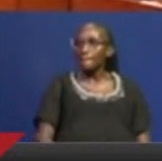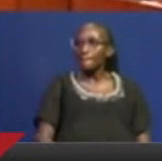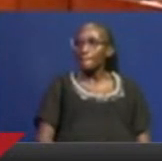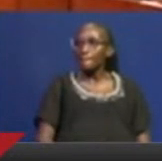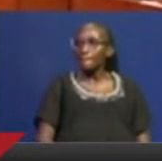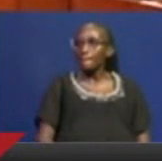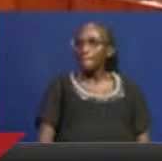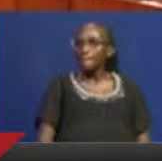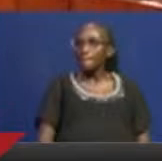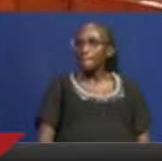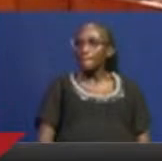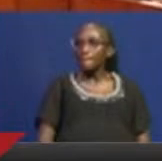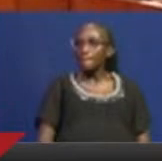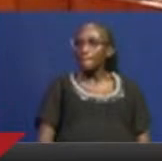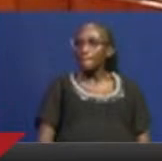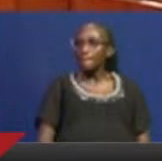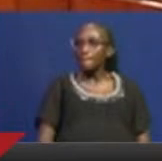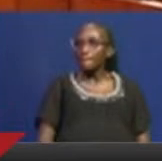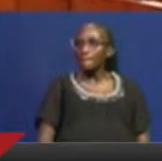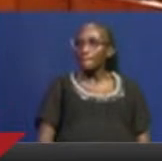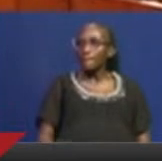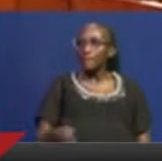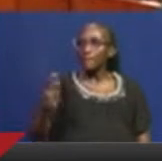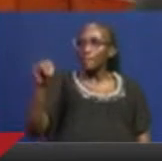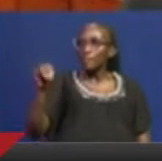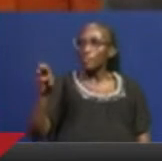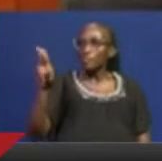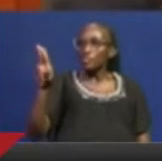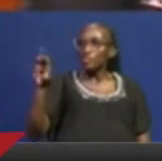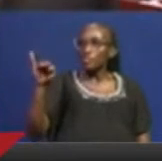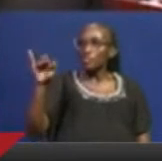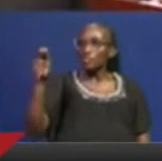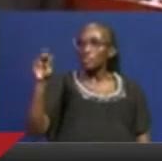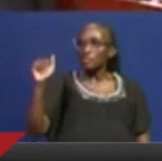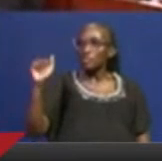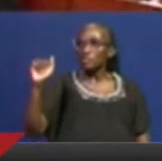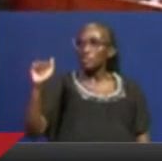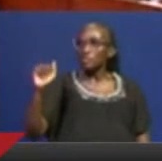Yes. Isiolo County, Mumina Bonaya.